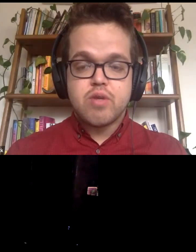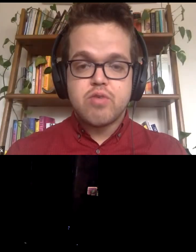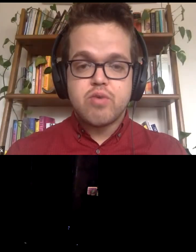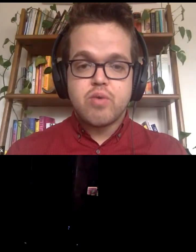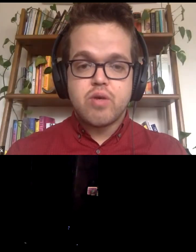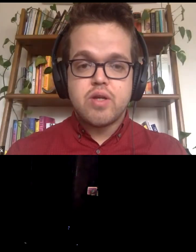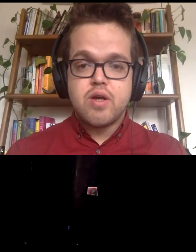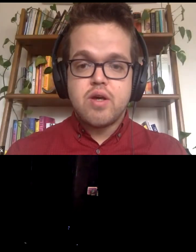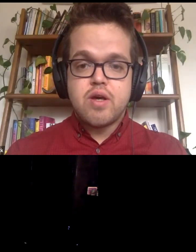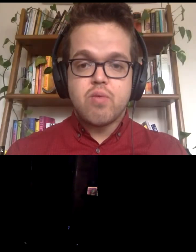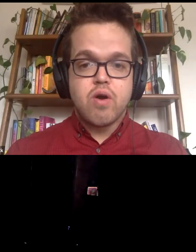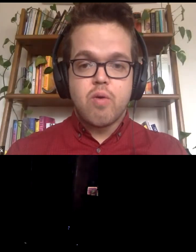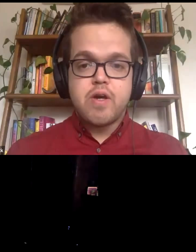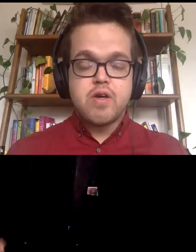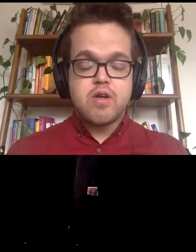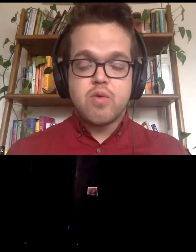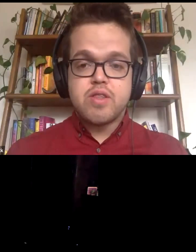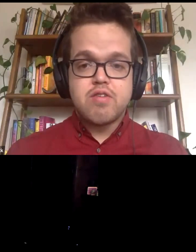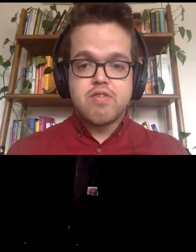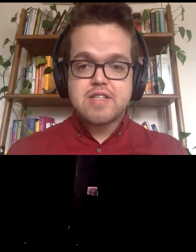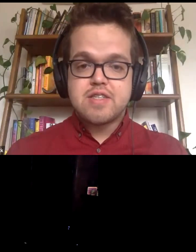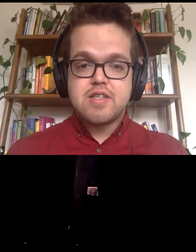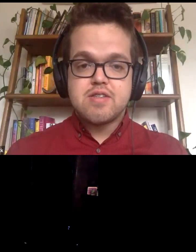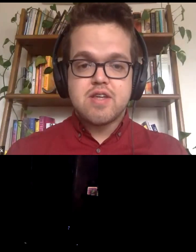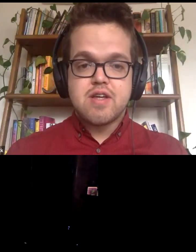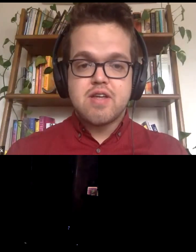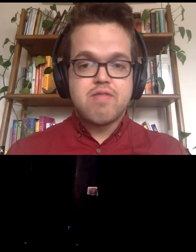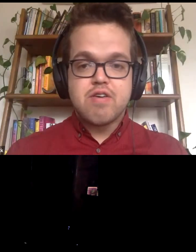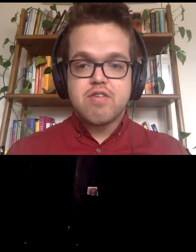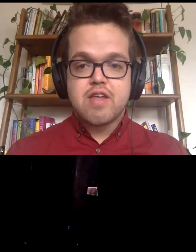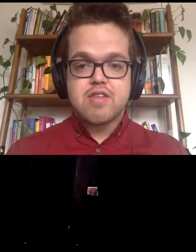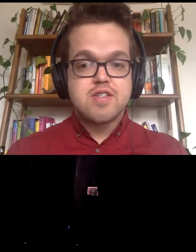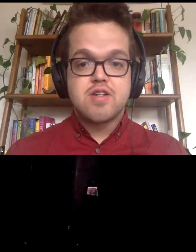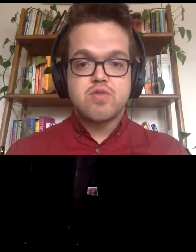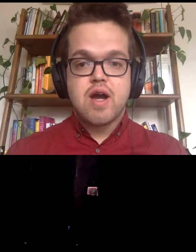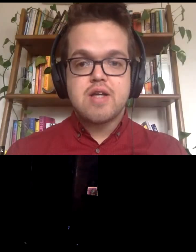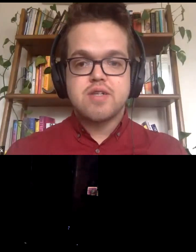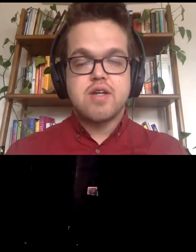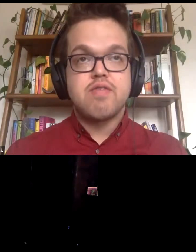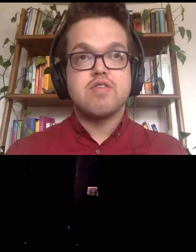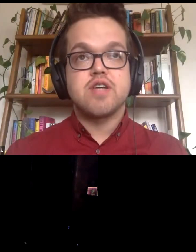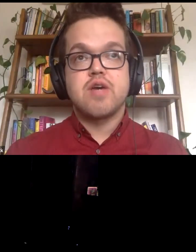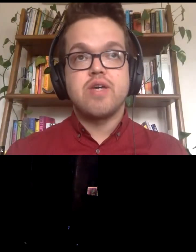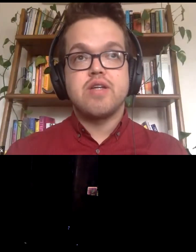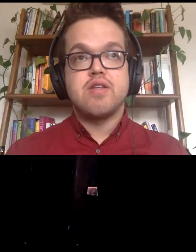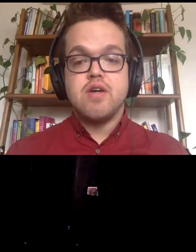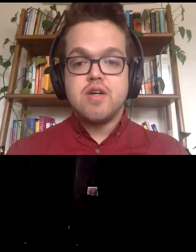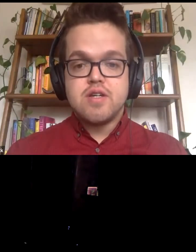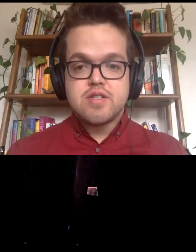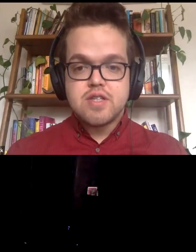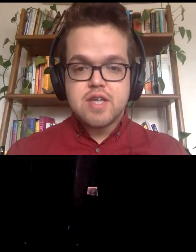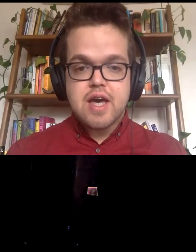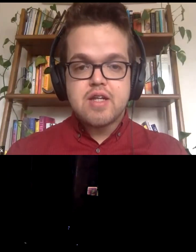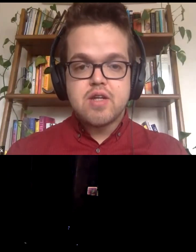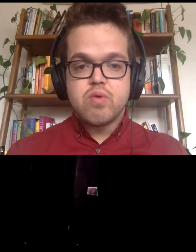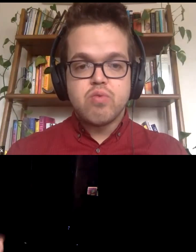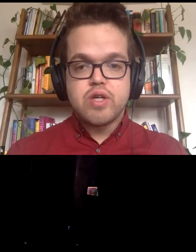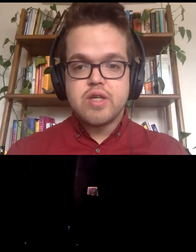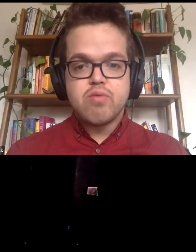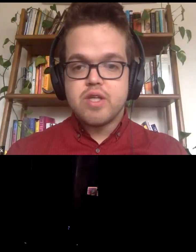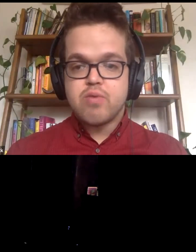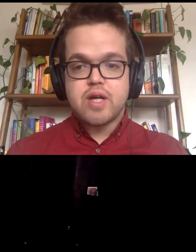in 2021. And we're hoping, you know, with these vaccines that it feels like the sun is rising. It feels like we can see the end,